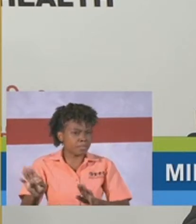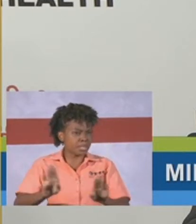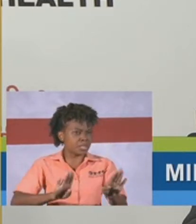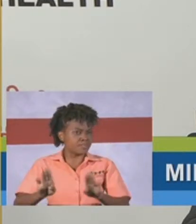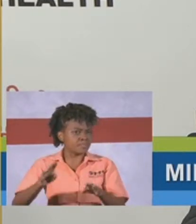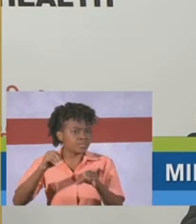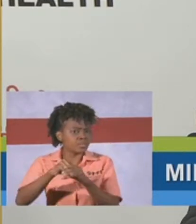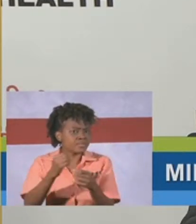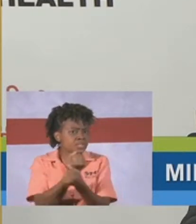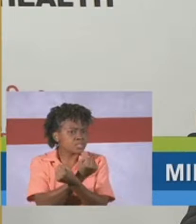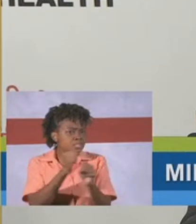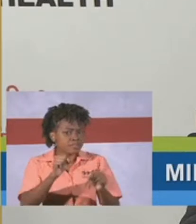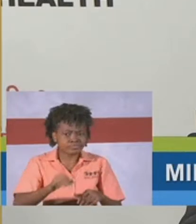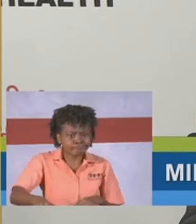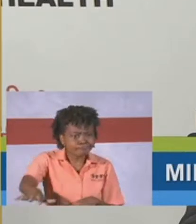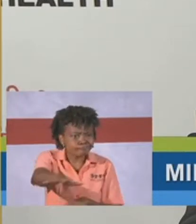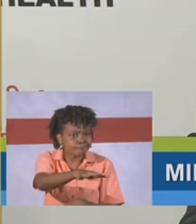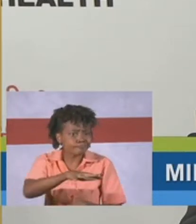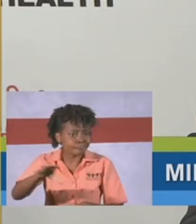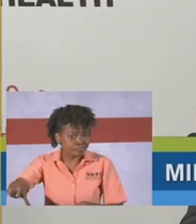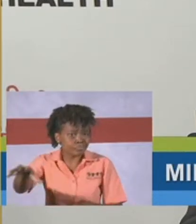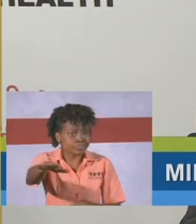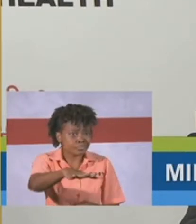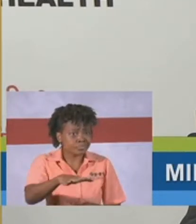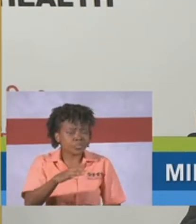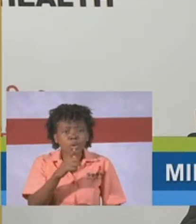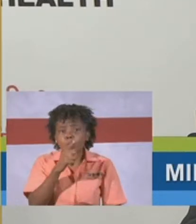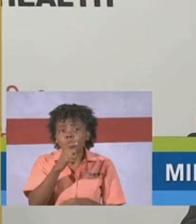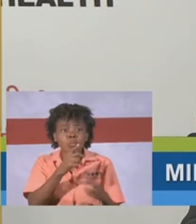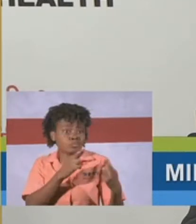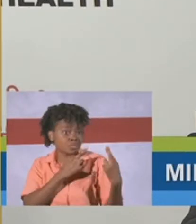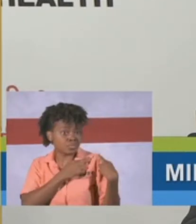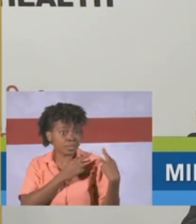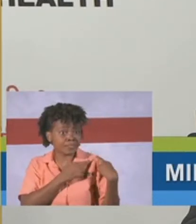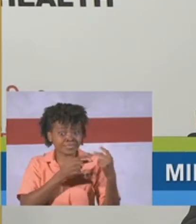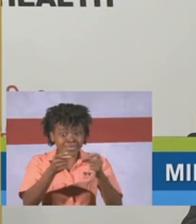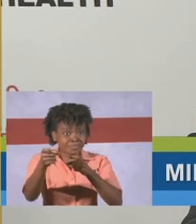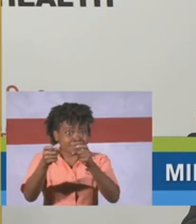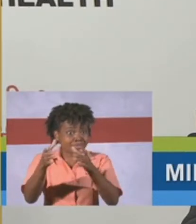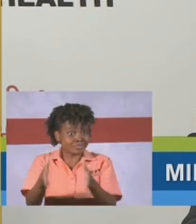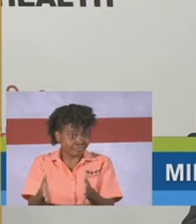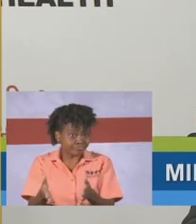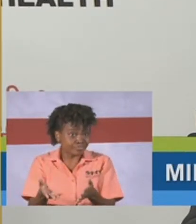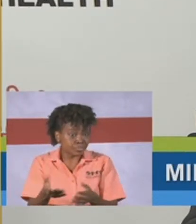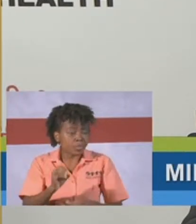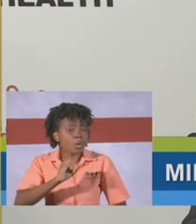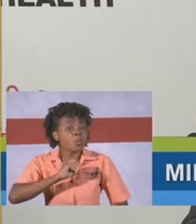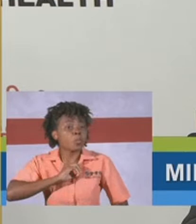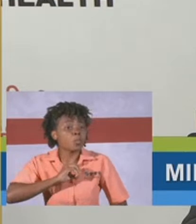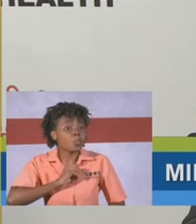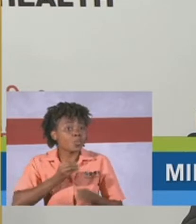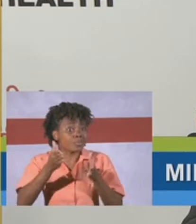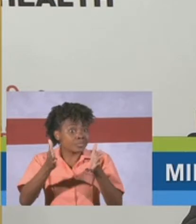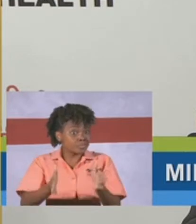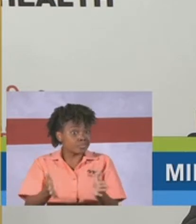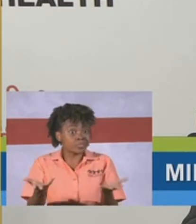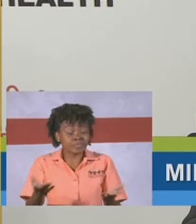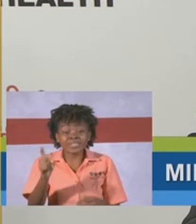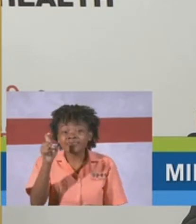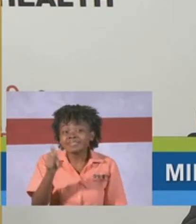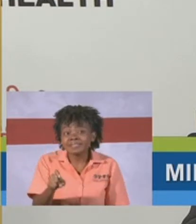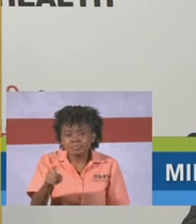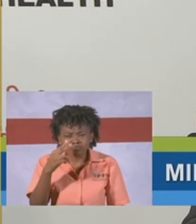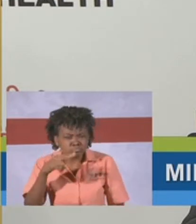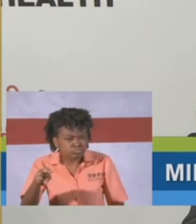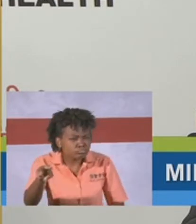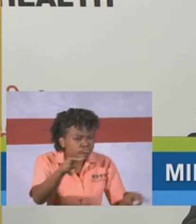owner/operator who is carrying on the event, and the responsibility for the administration of the public